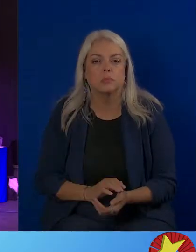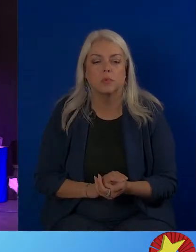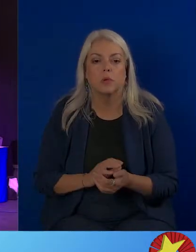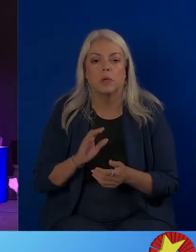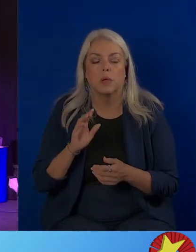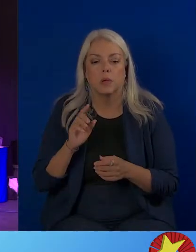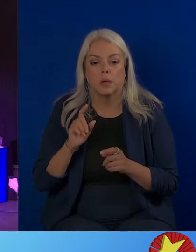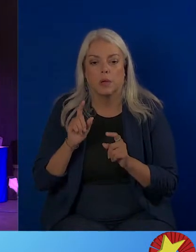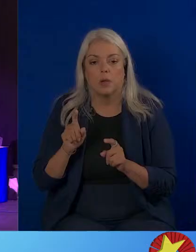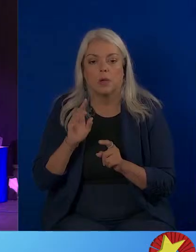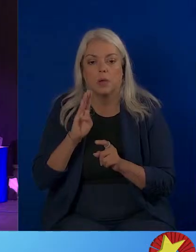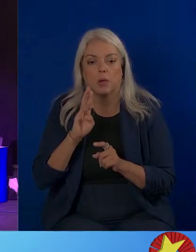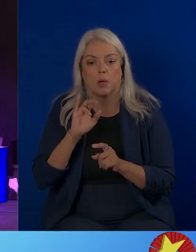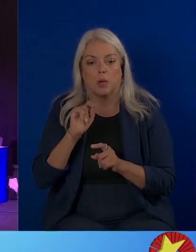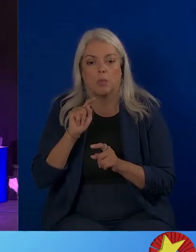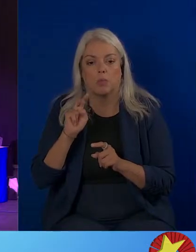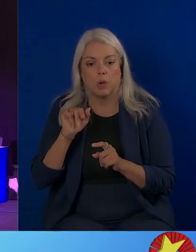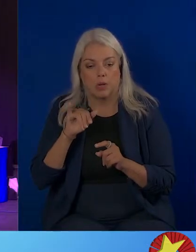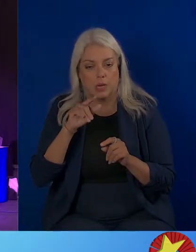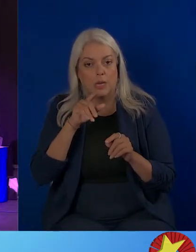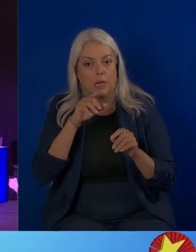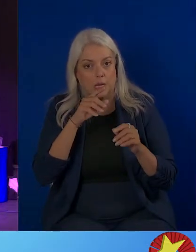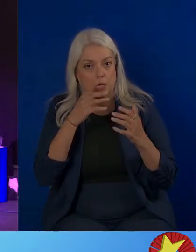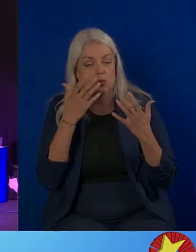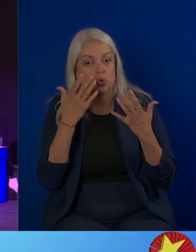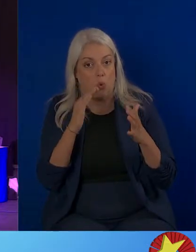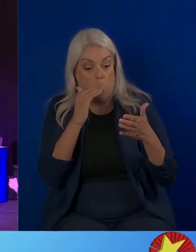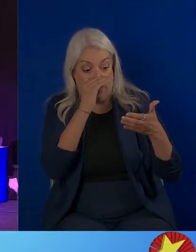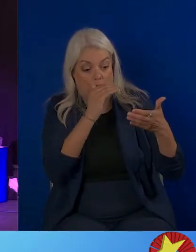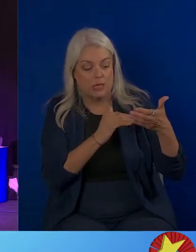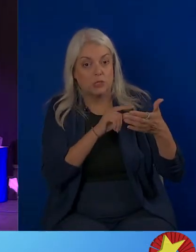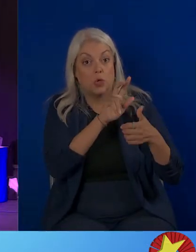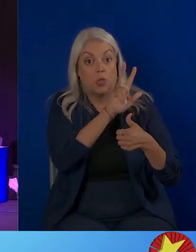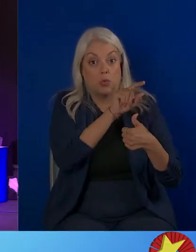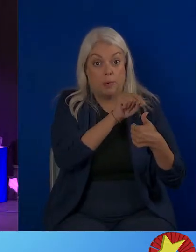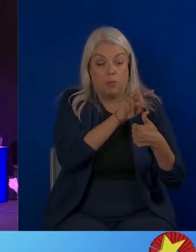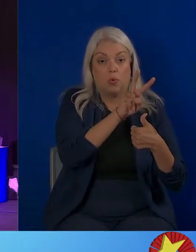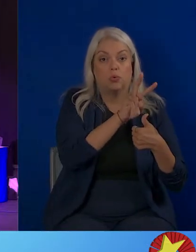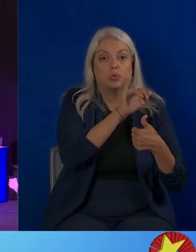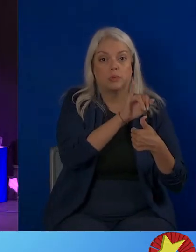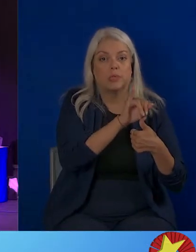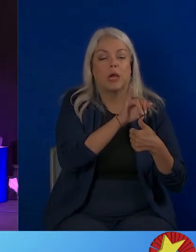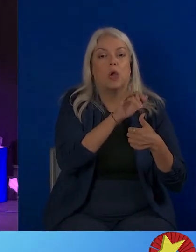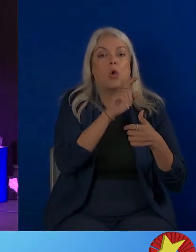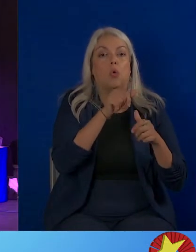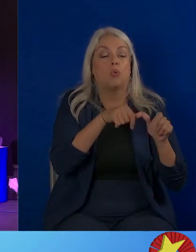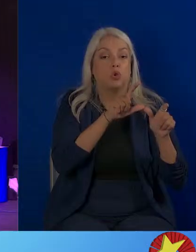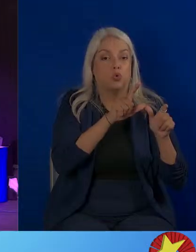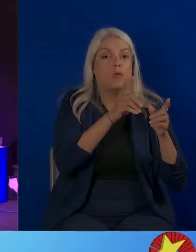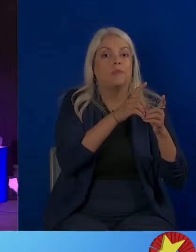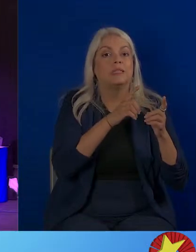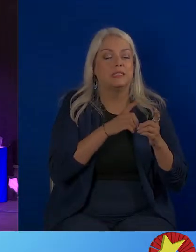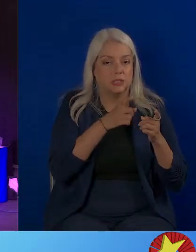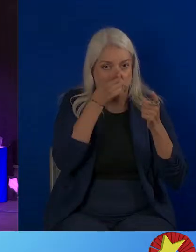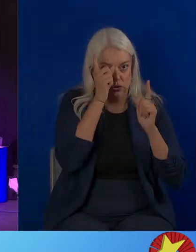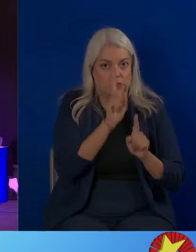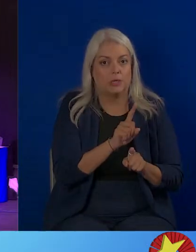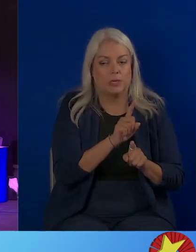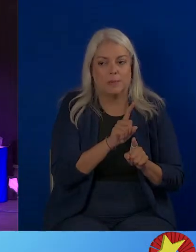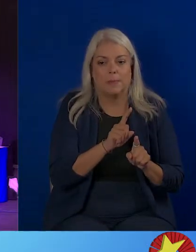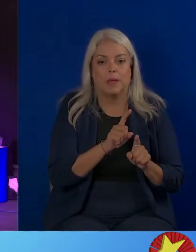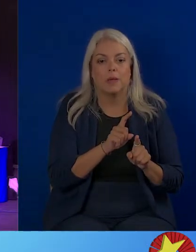They are listed right here in your board docs, which ones they are. So 3.2 is the renewal of the district agreements. Okay, that one, I see that one, I've got Okay.